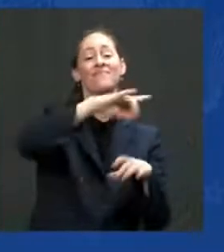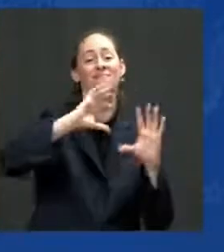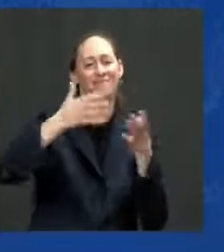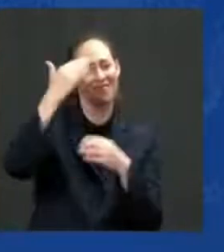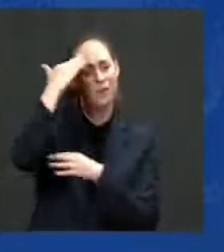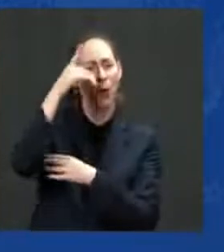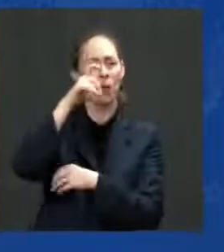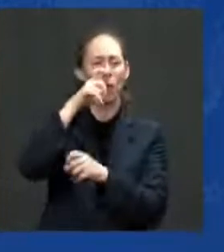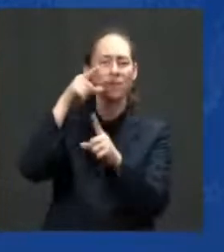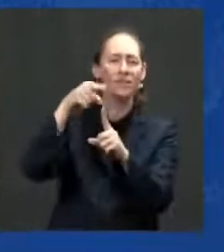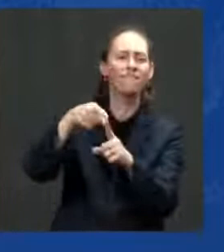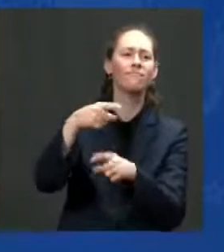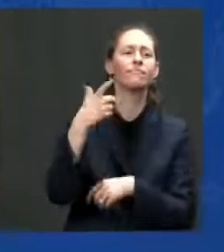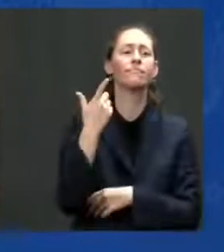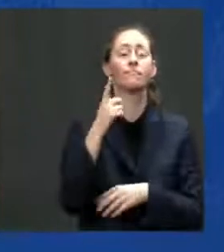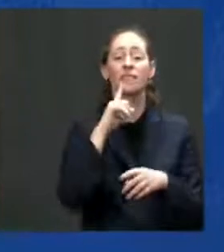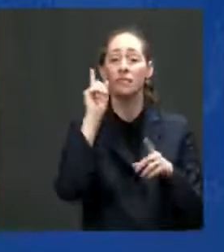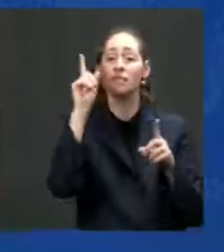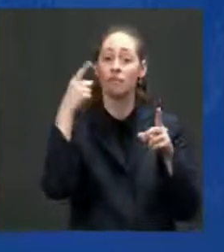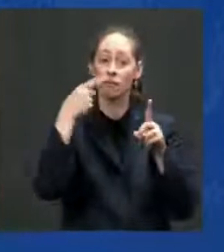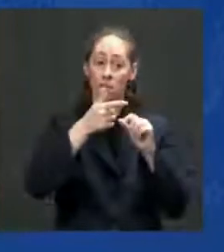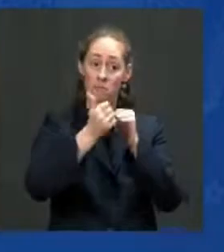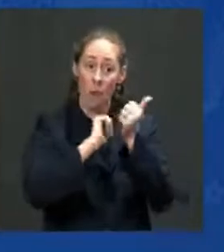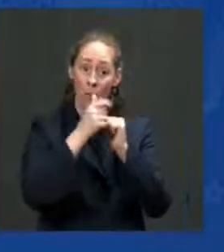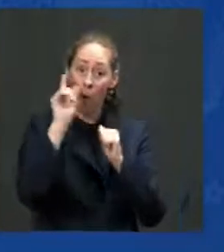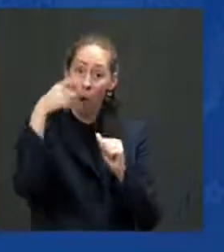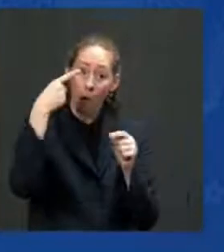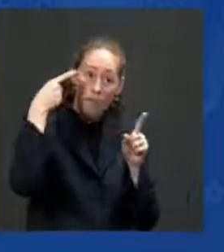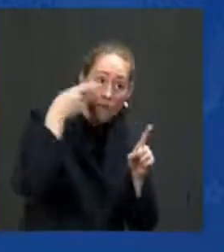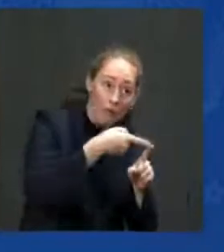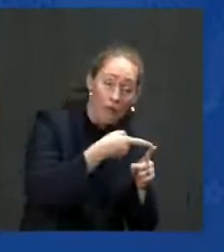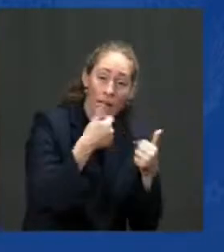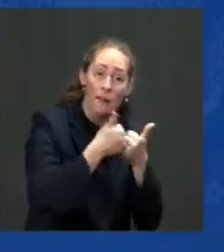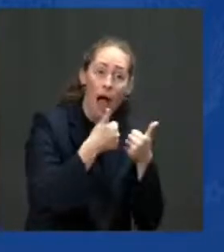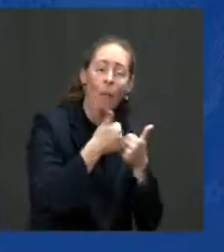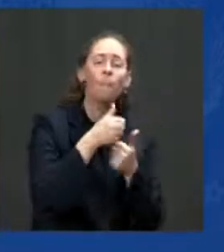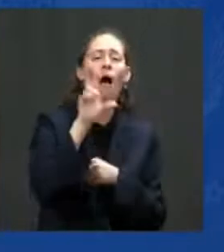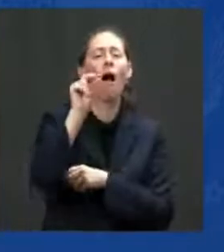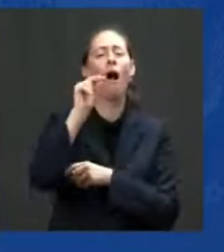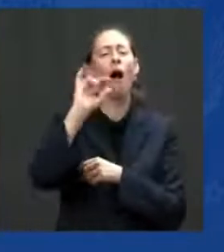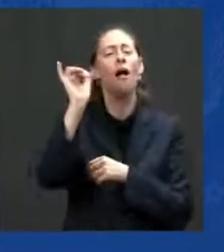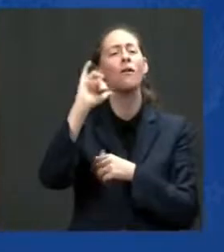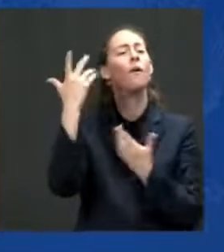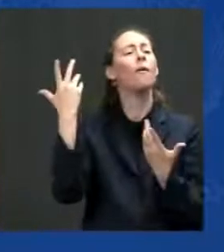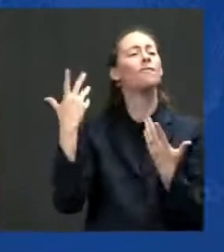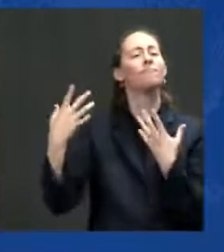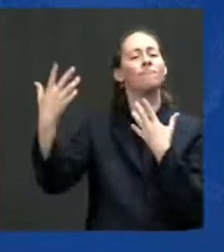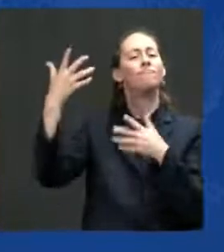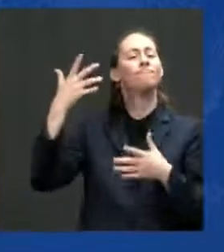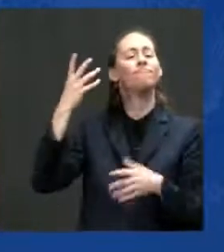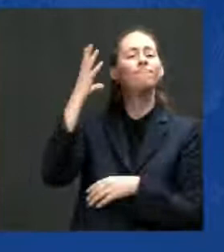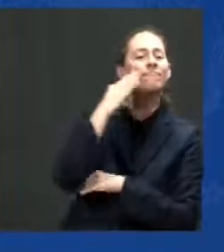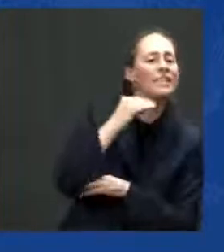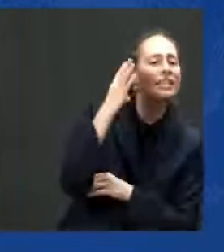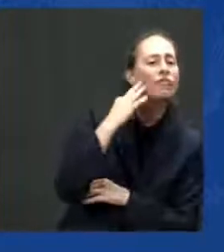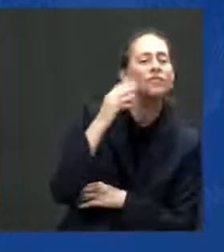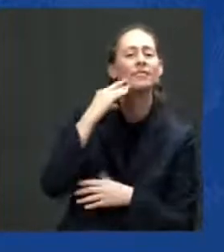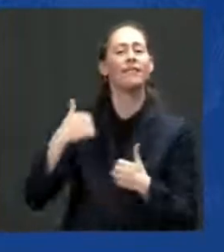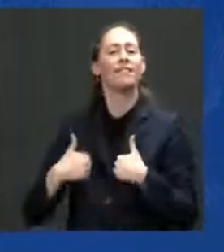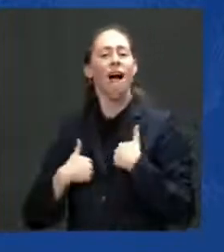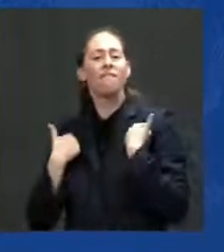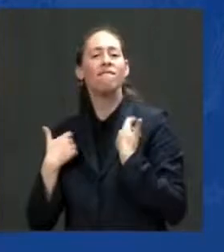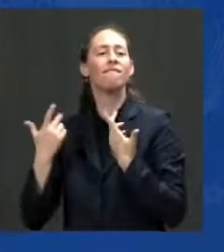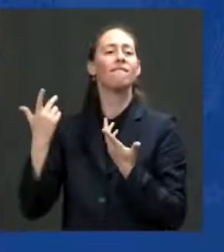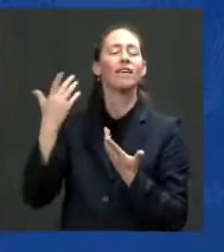just a game. It's some of my strongest memories, most enduring memories and lessons and cherished friendships come from the days I played, and I wasn't